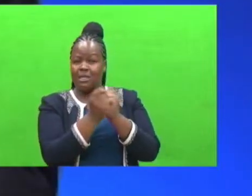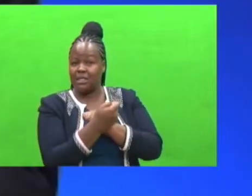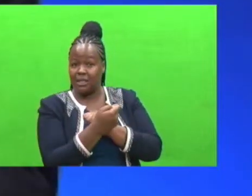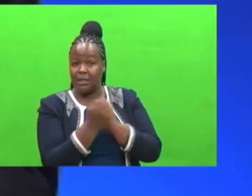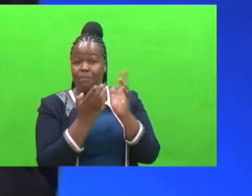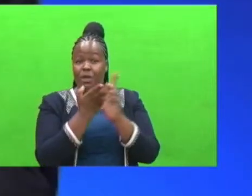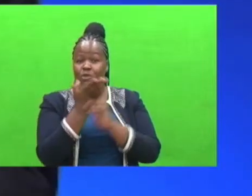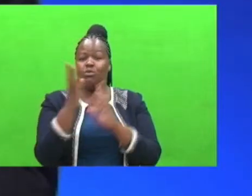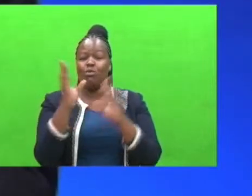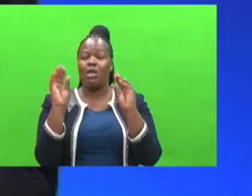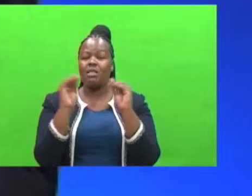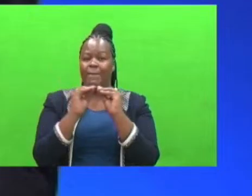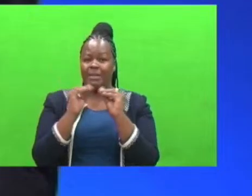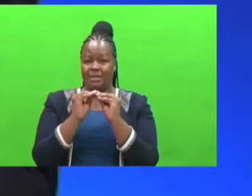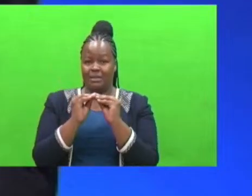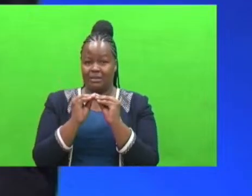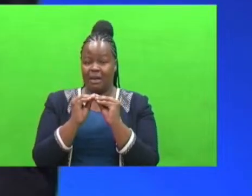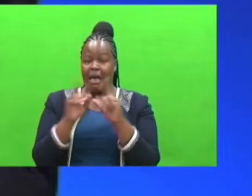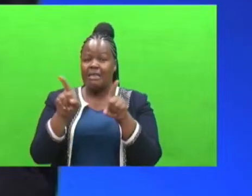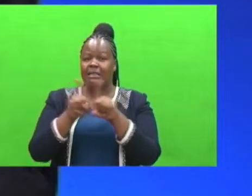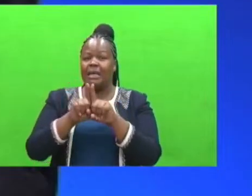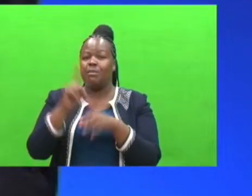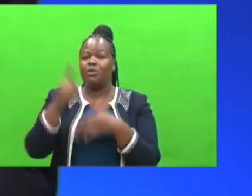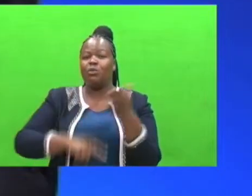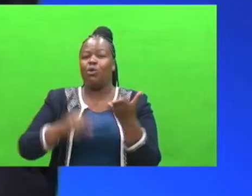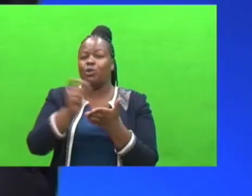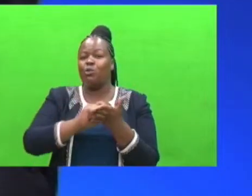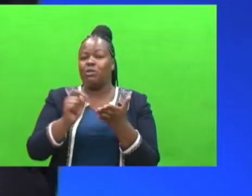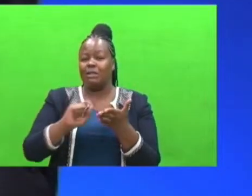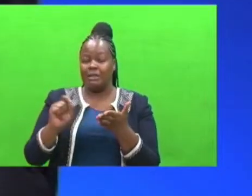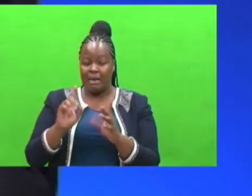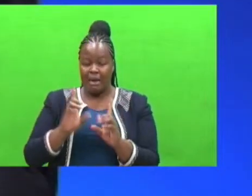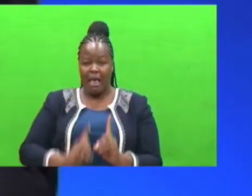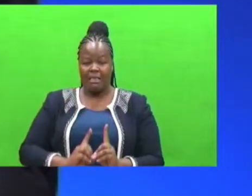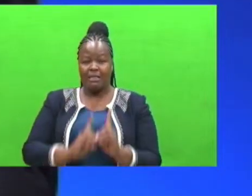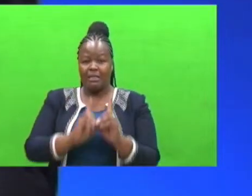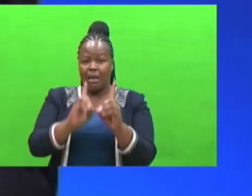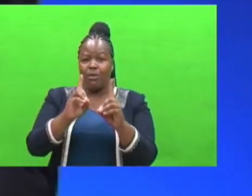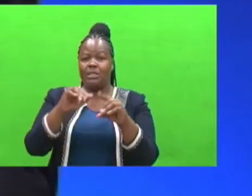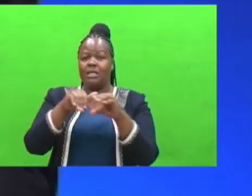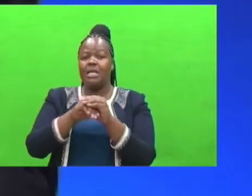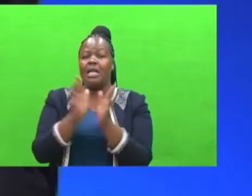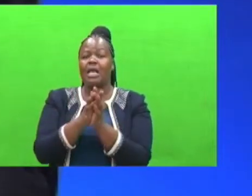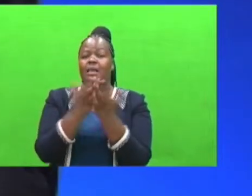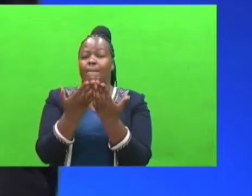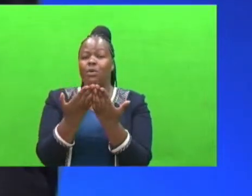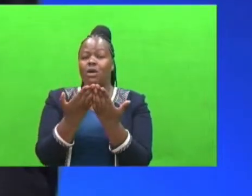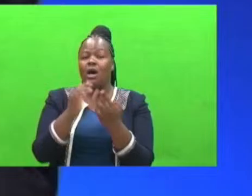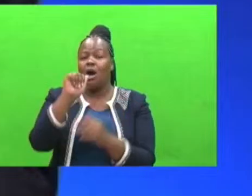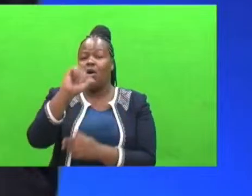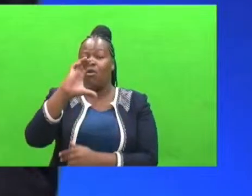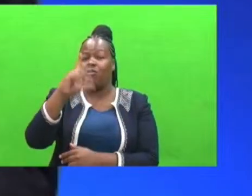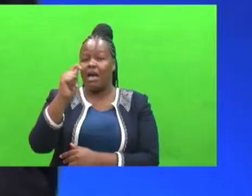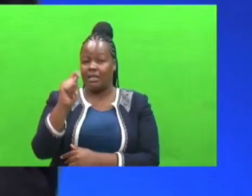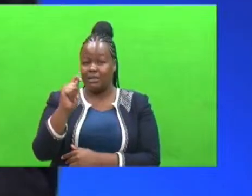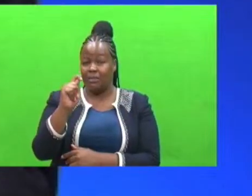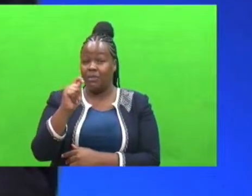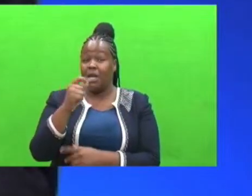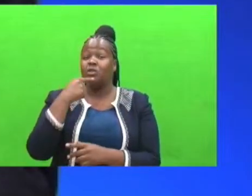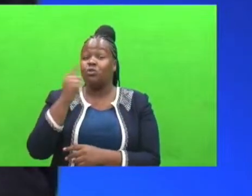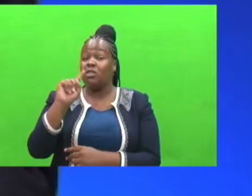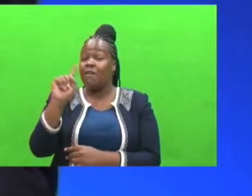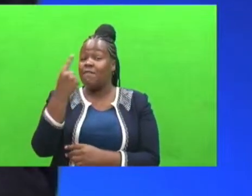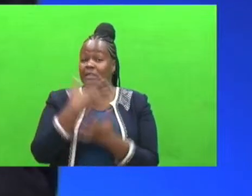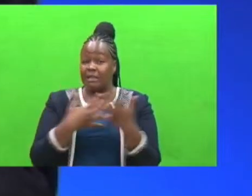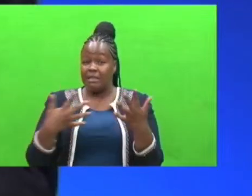these meetings, as it was written of the disciples in the book of Acts. So the first thing you can do is pray. Pray in your